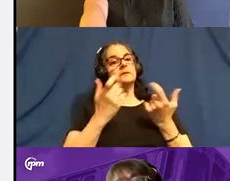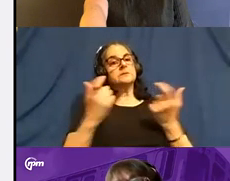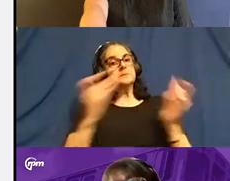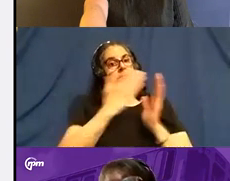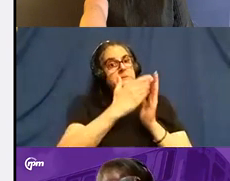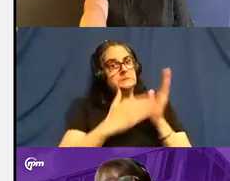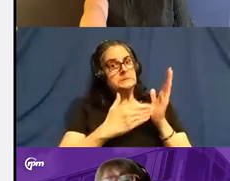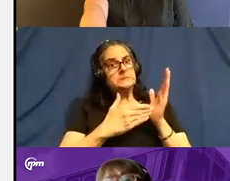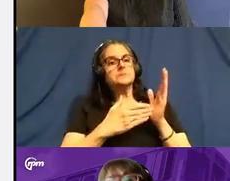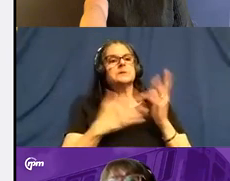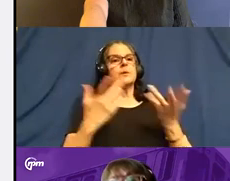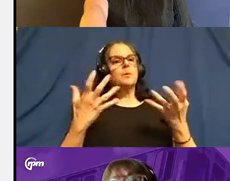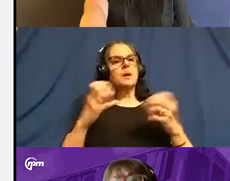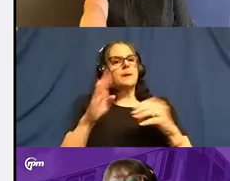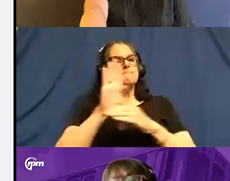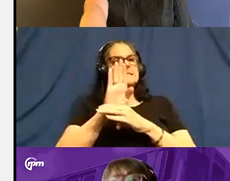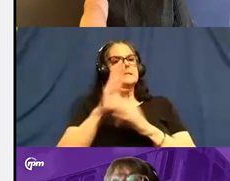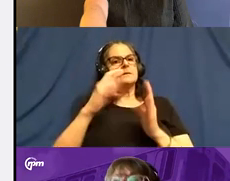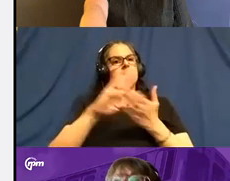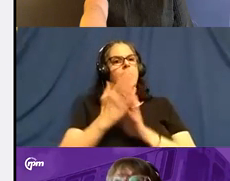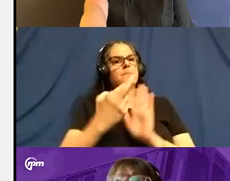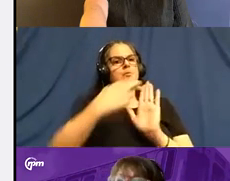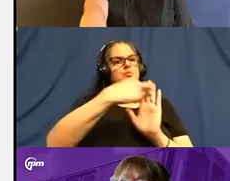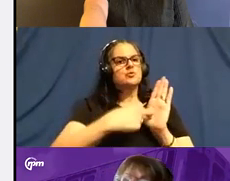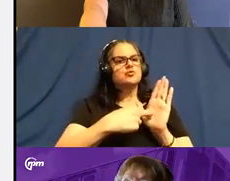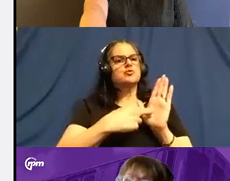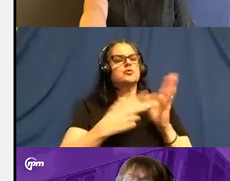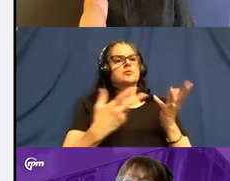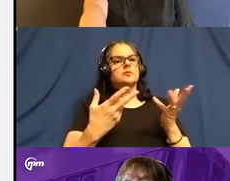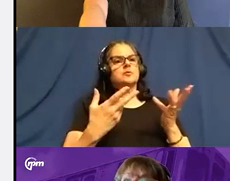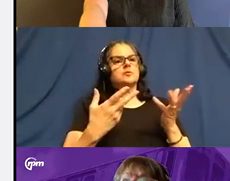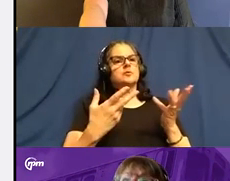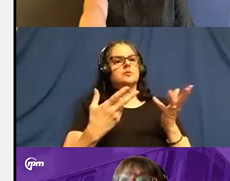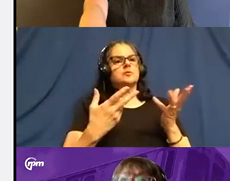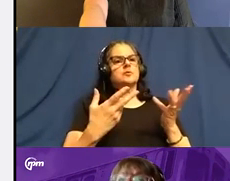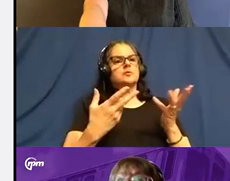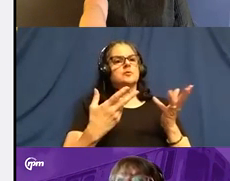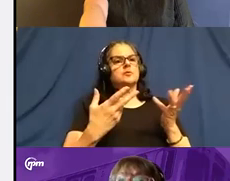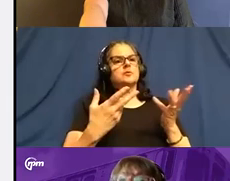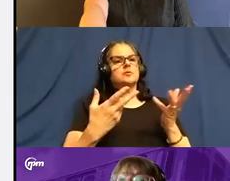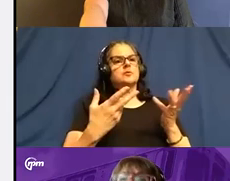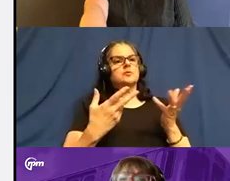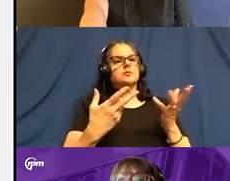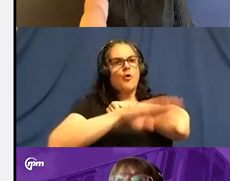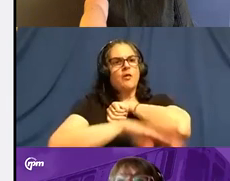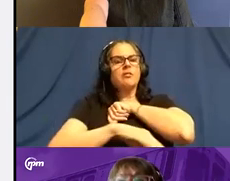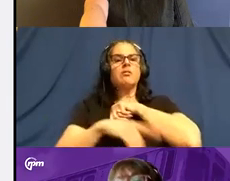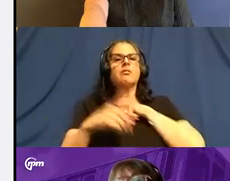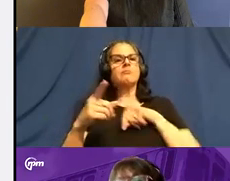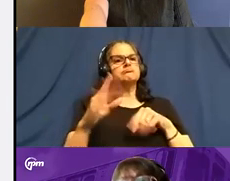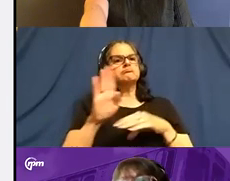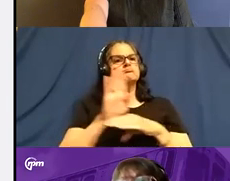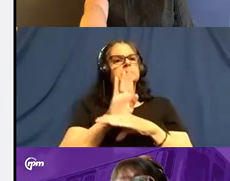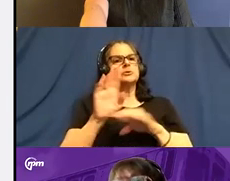this summer into the fall, getting them to register for this free program. That means that they can participate in all of our